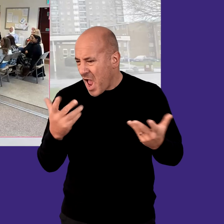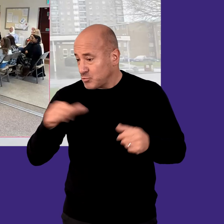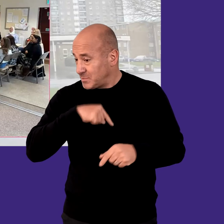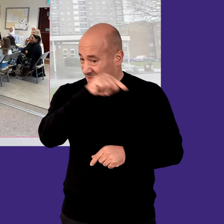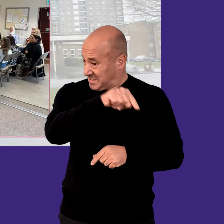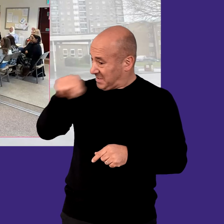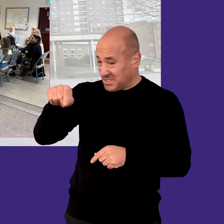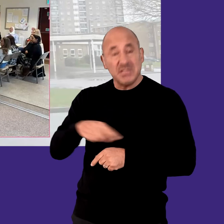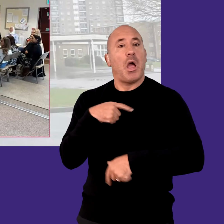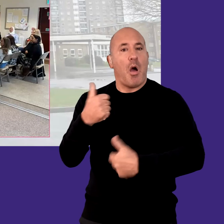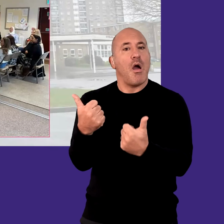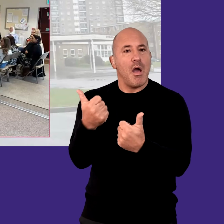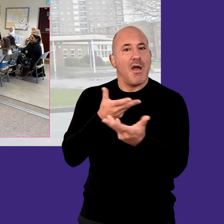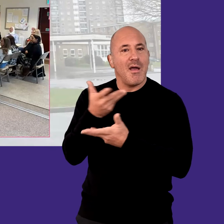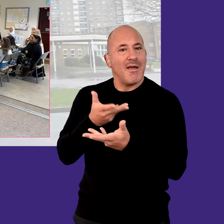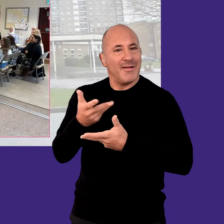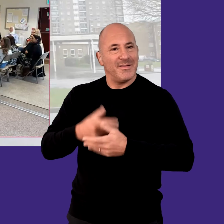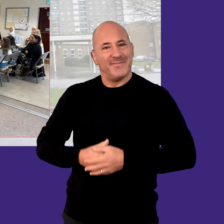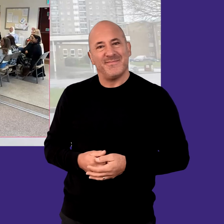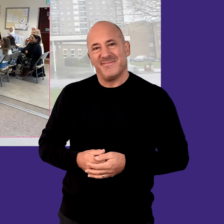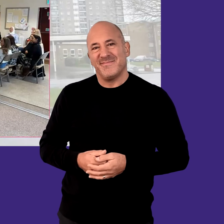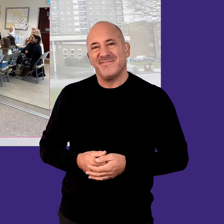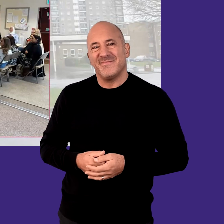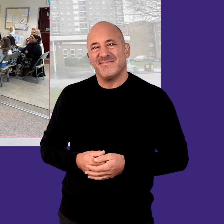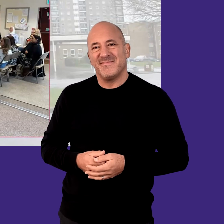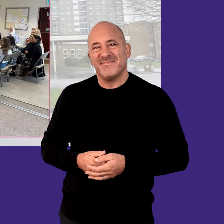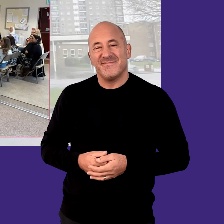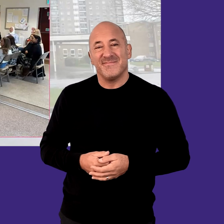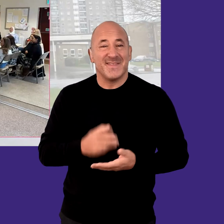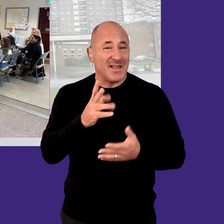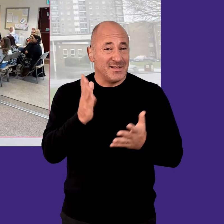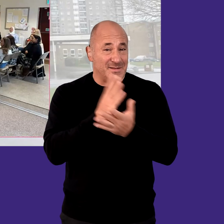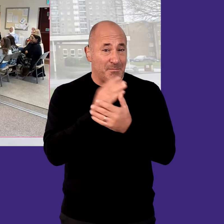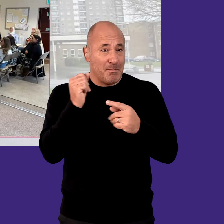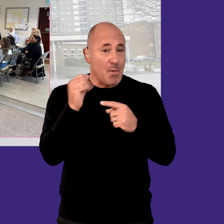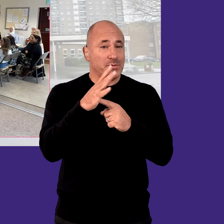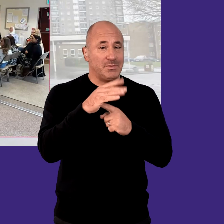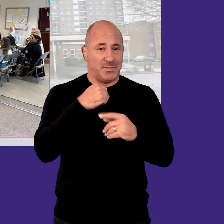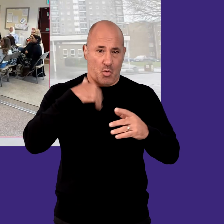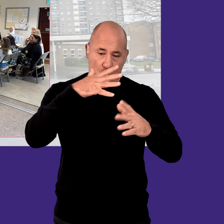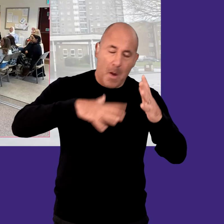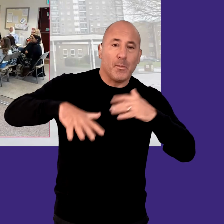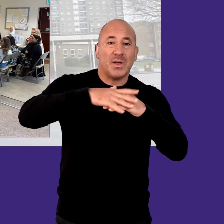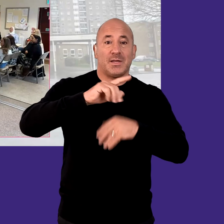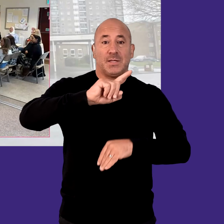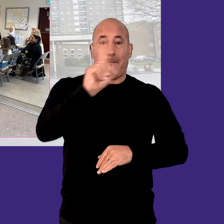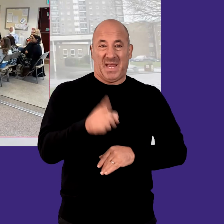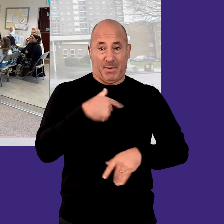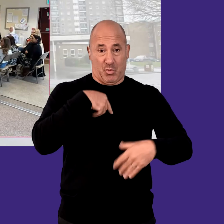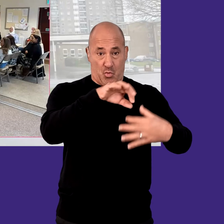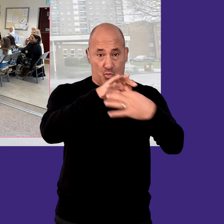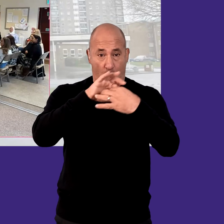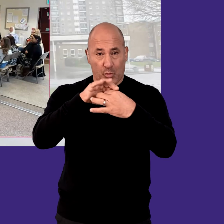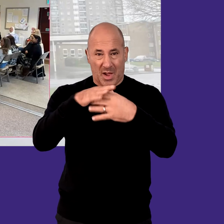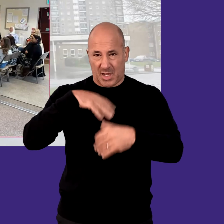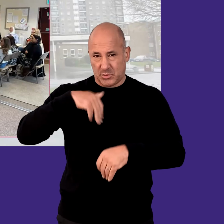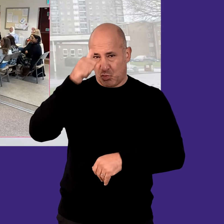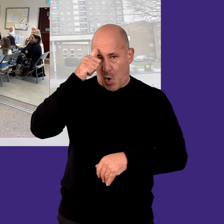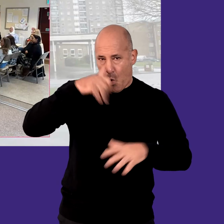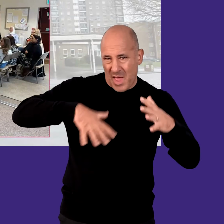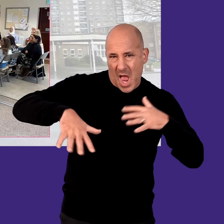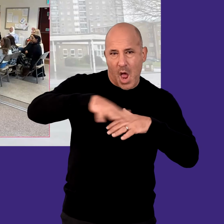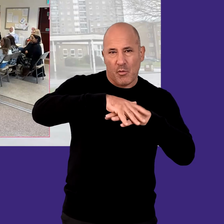with and where, to hold our quarterly meeting on the estate. Again, I think it's really important that our community, the people that we work with,